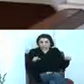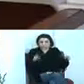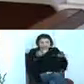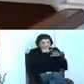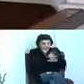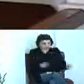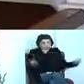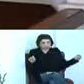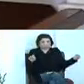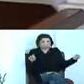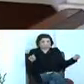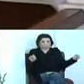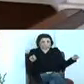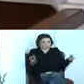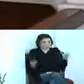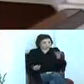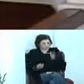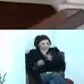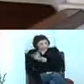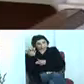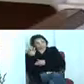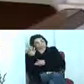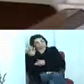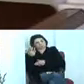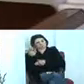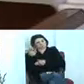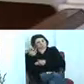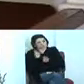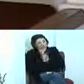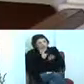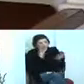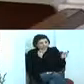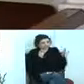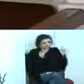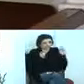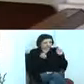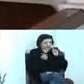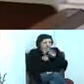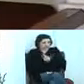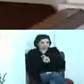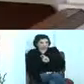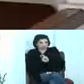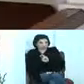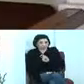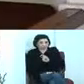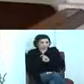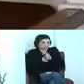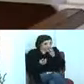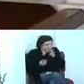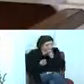Overcoming, growing, transitioning,